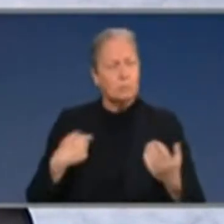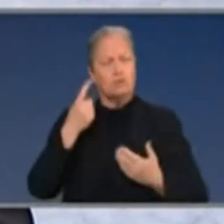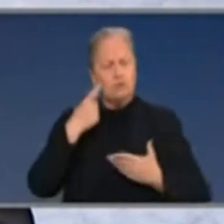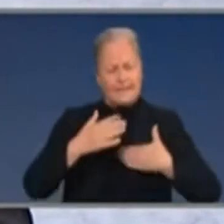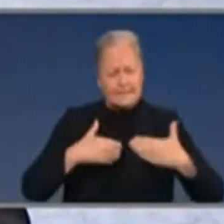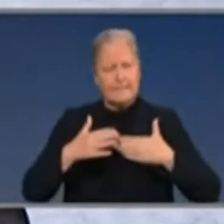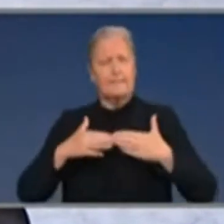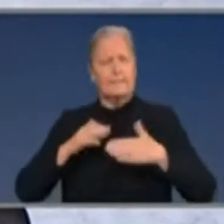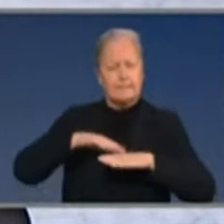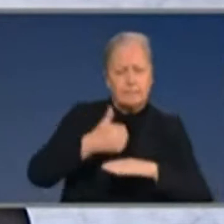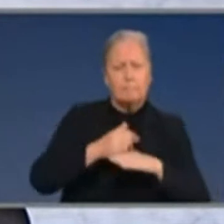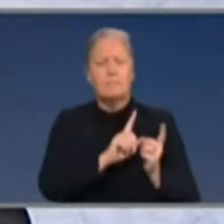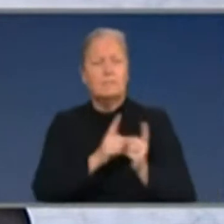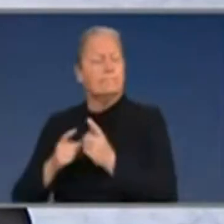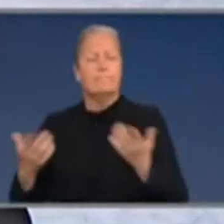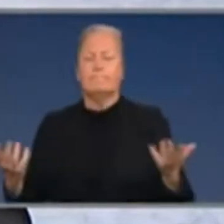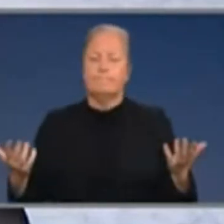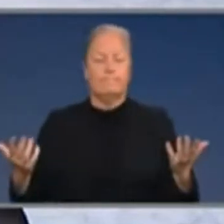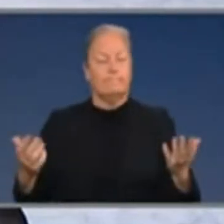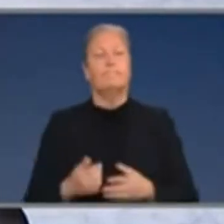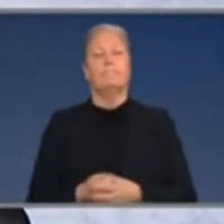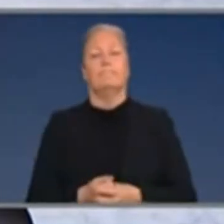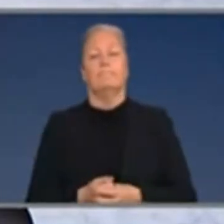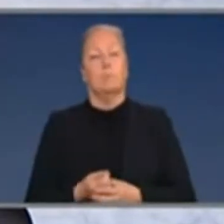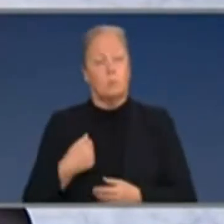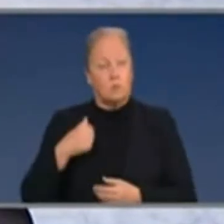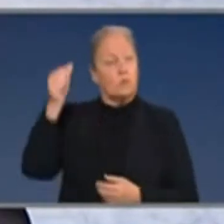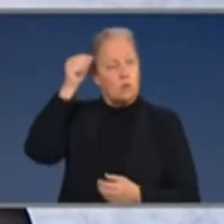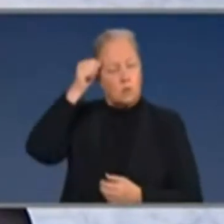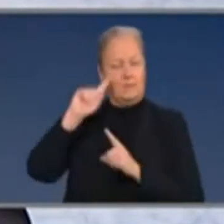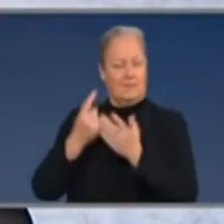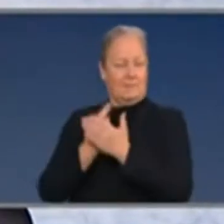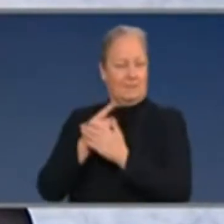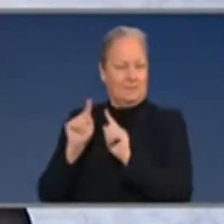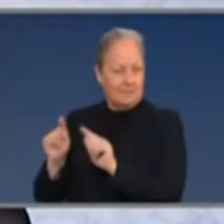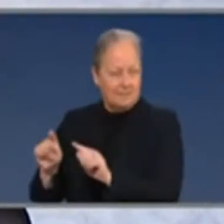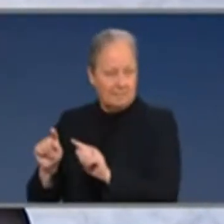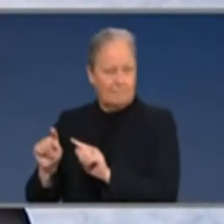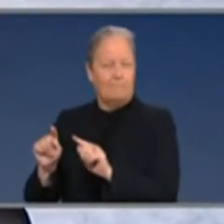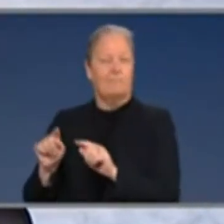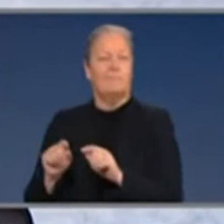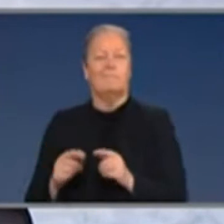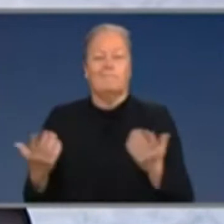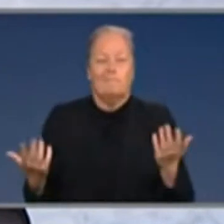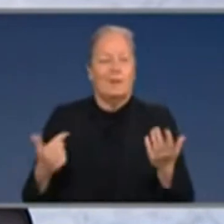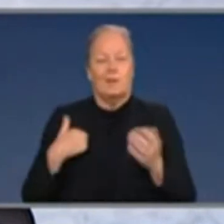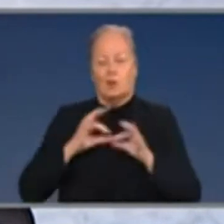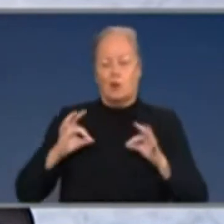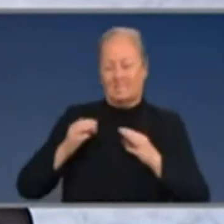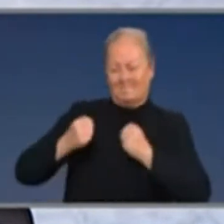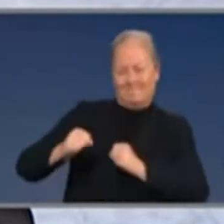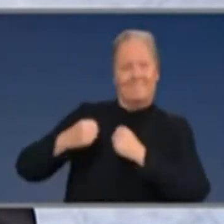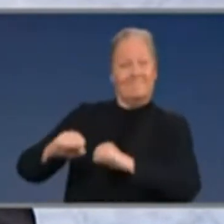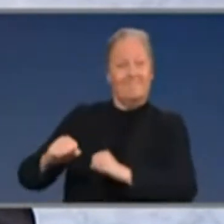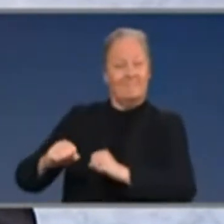necessary. They will come at an impact to the economy, and we understand that. But equally, not containing these outbreaks will